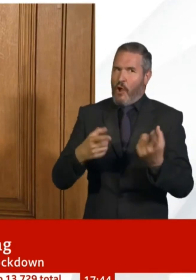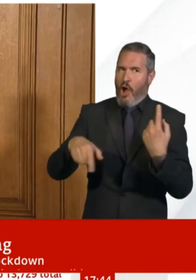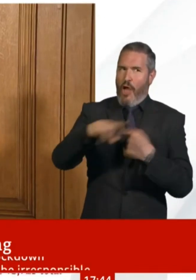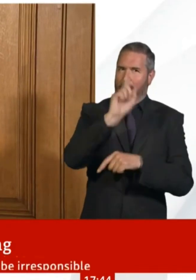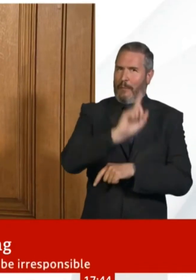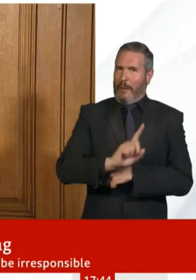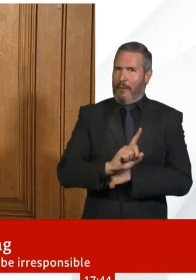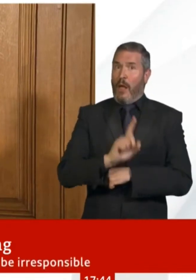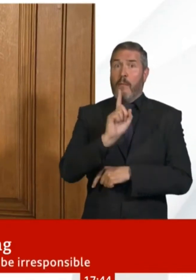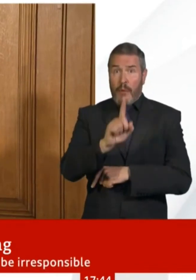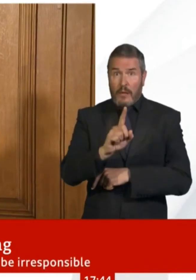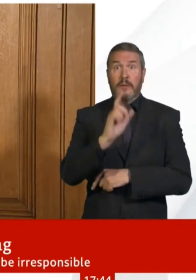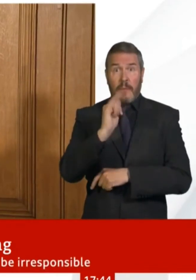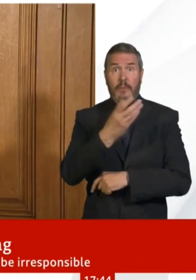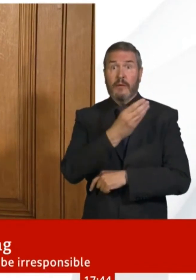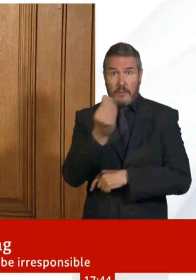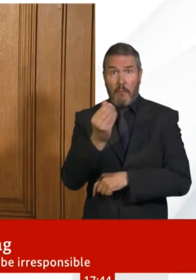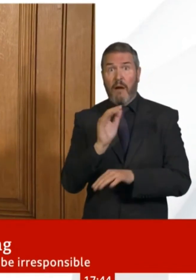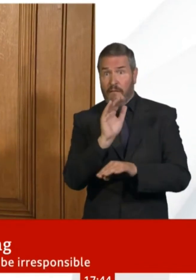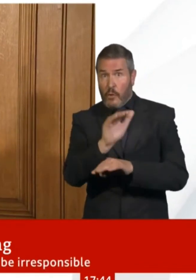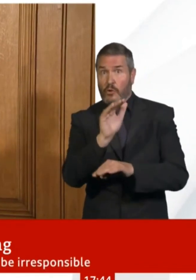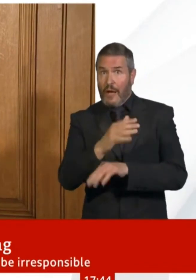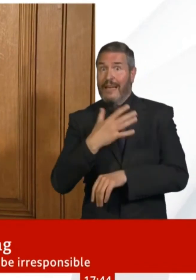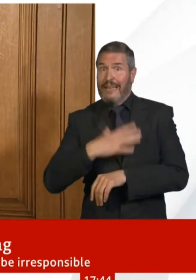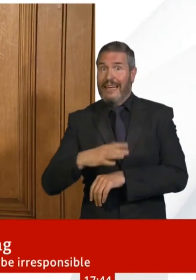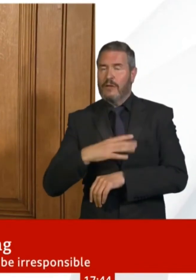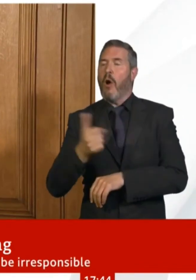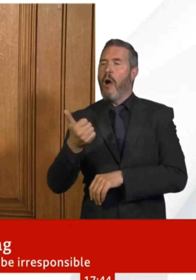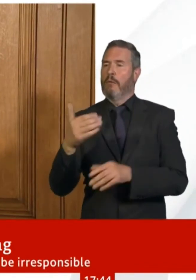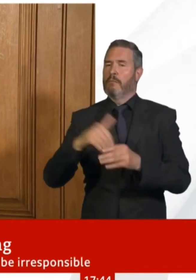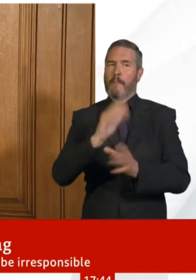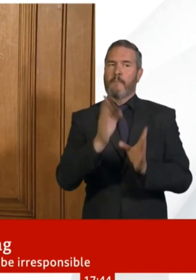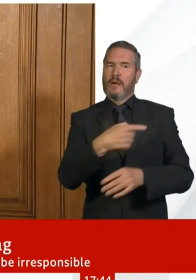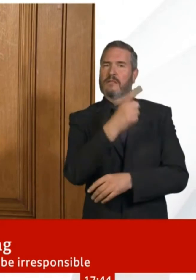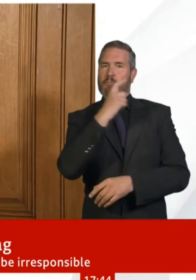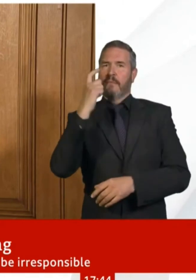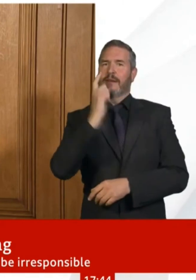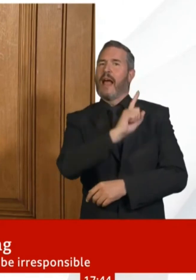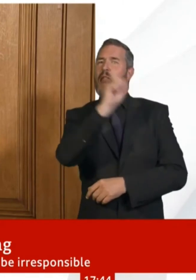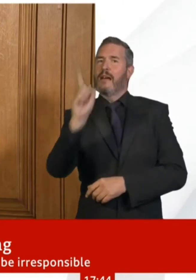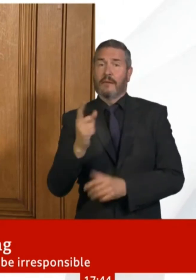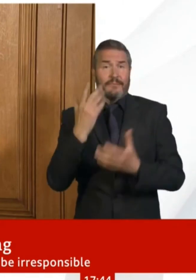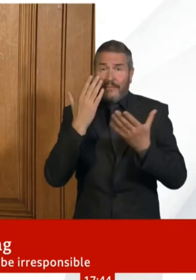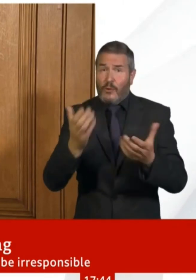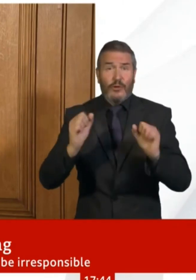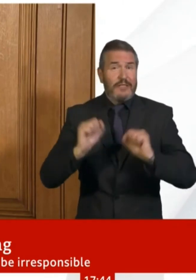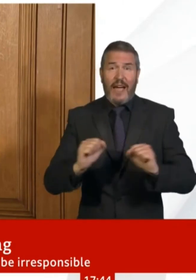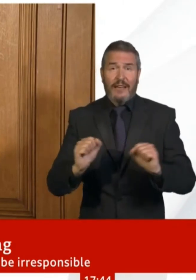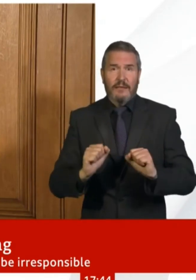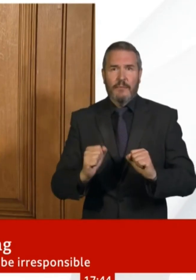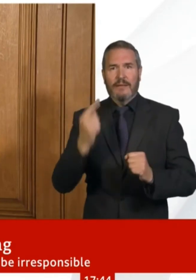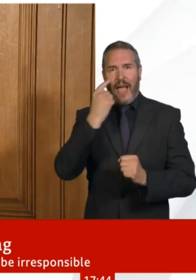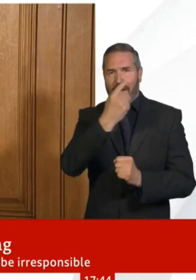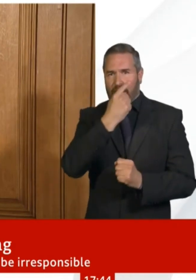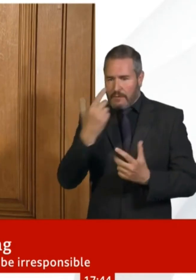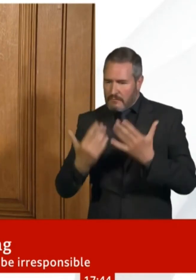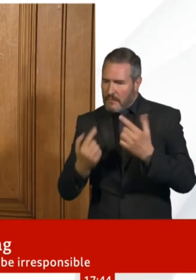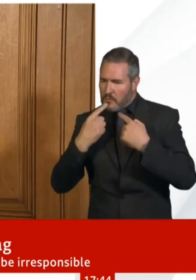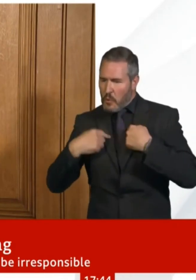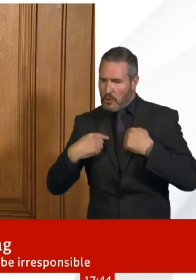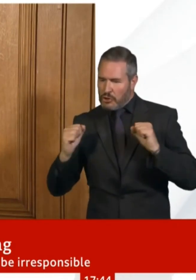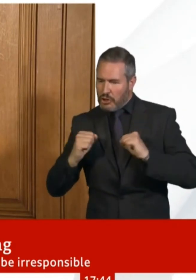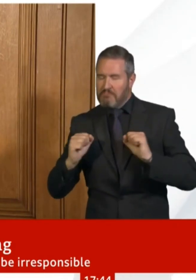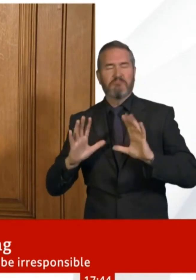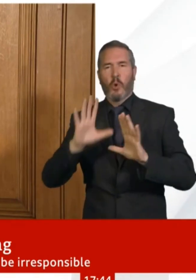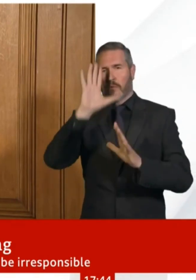what circumstances, if any, should we extend the advice, and under what circumstances should we not change that advice. But the